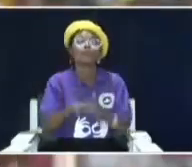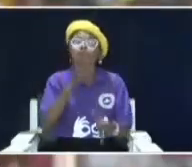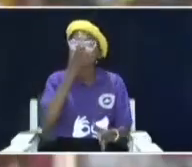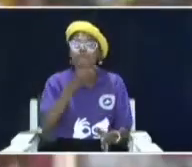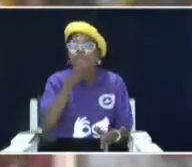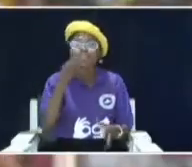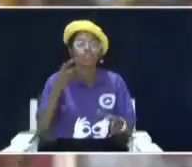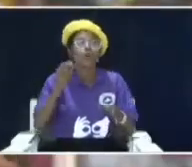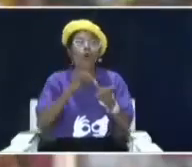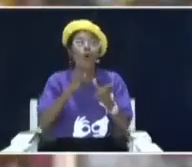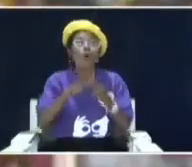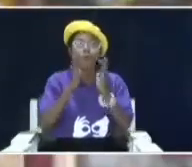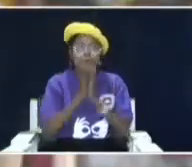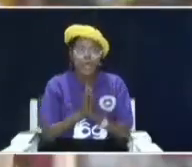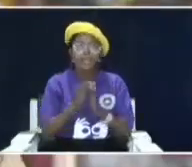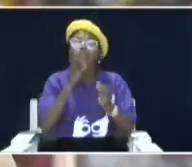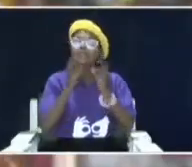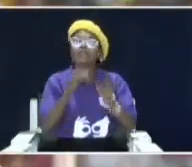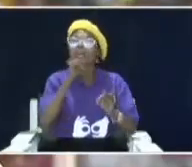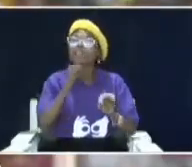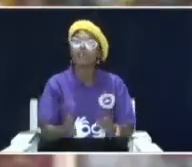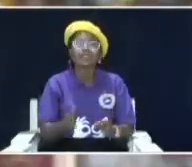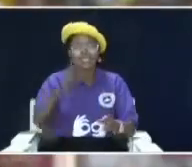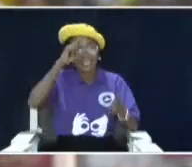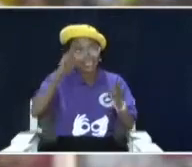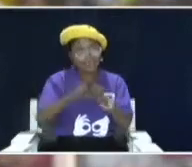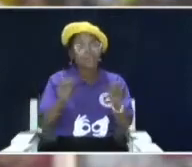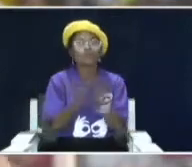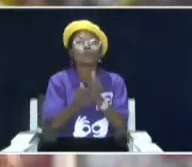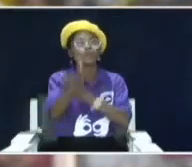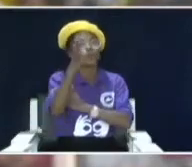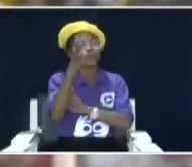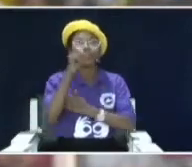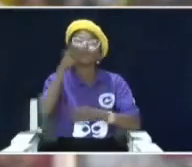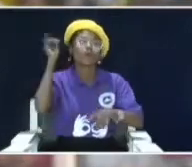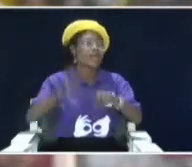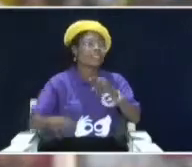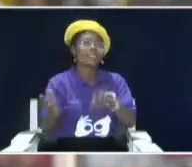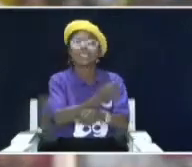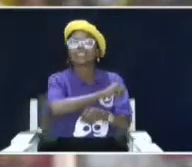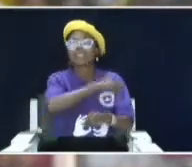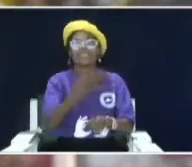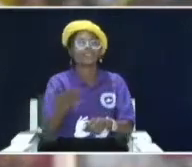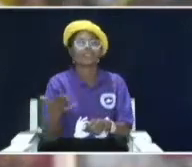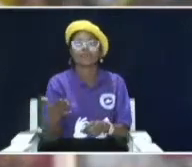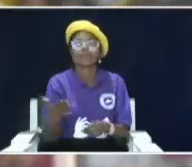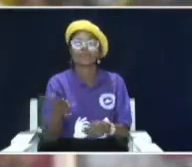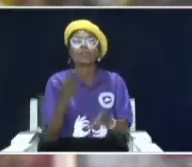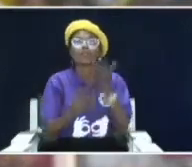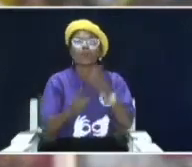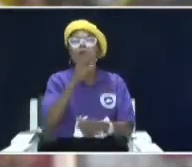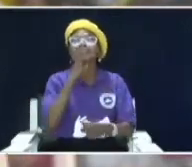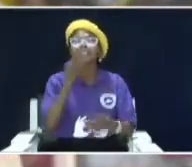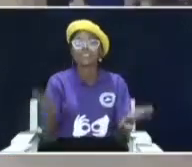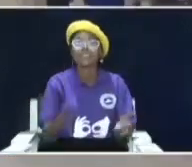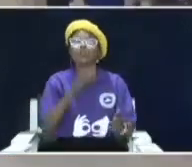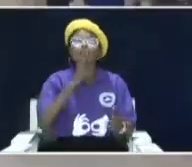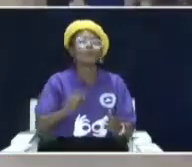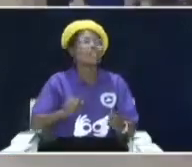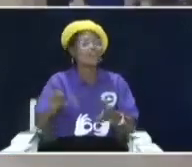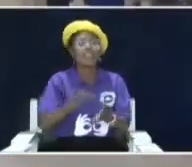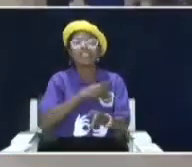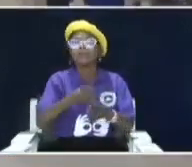in partnership, you can get nothing out of it. Somebody is here, you will never labor in vain.